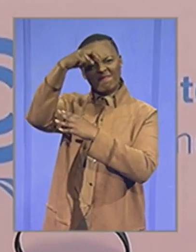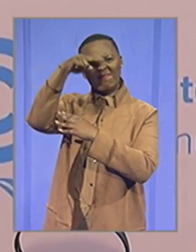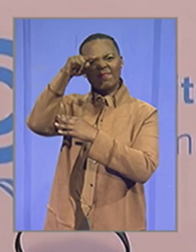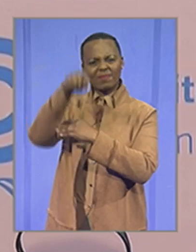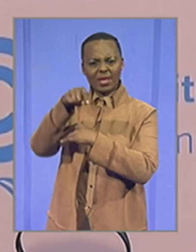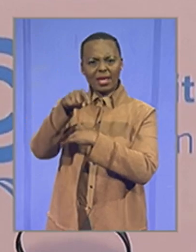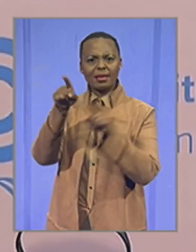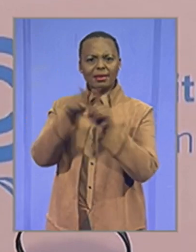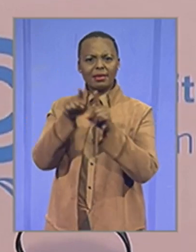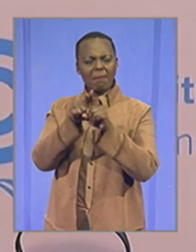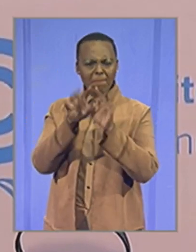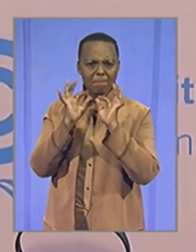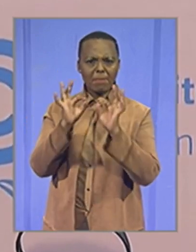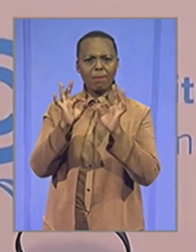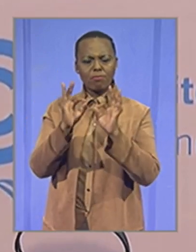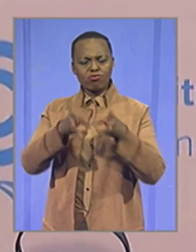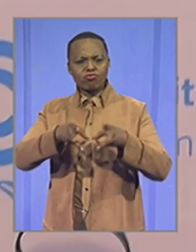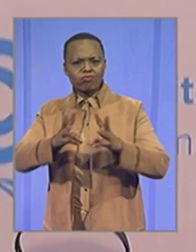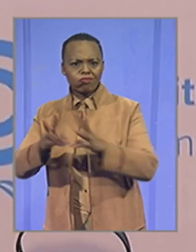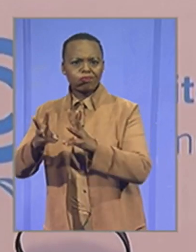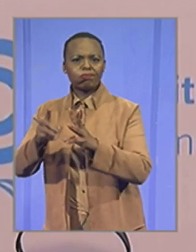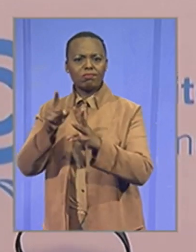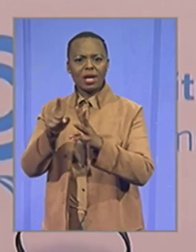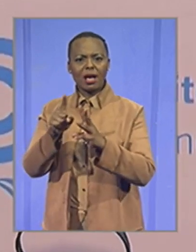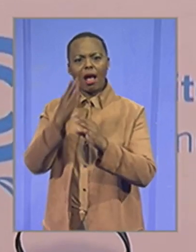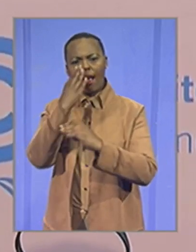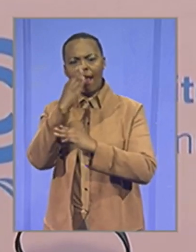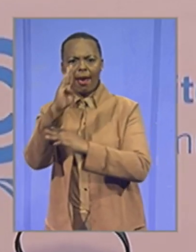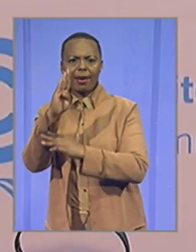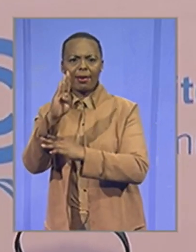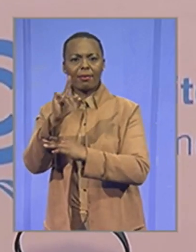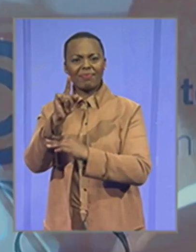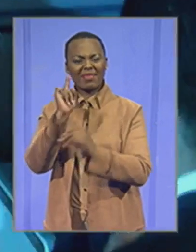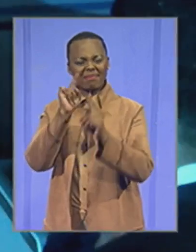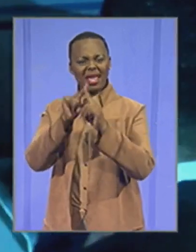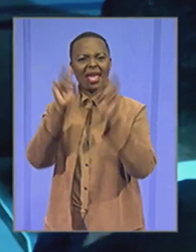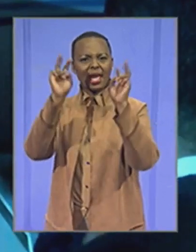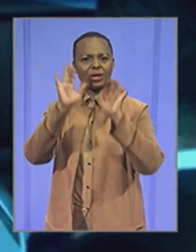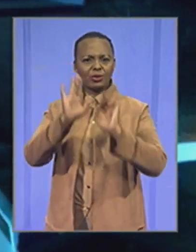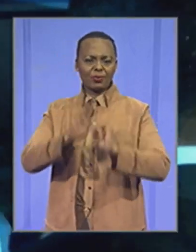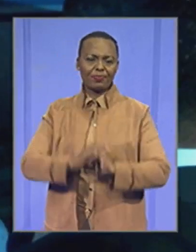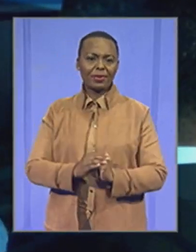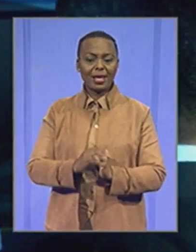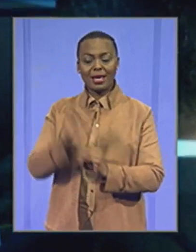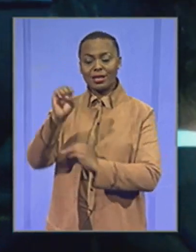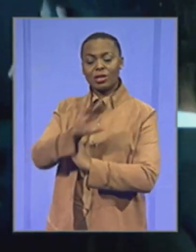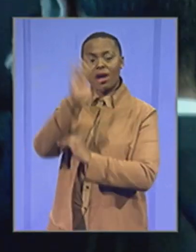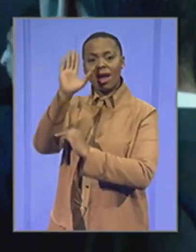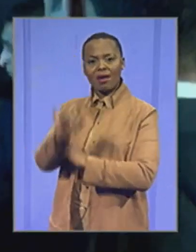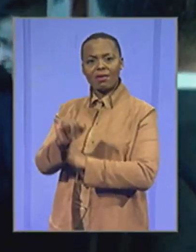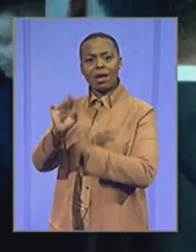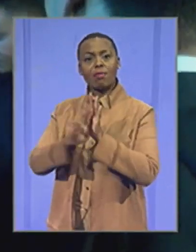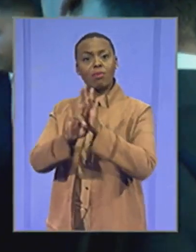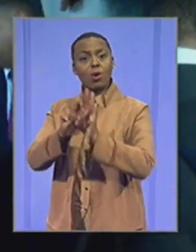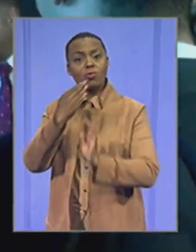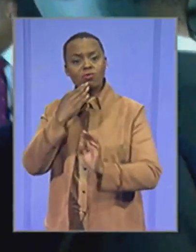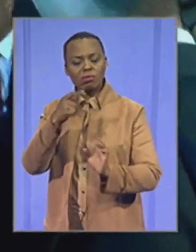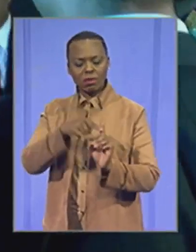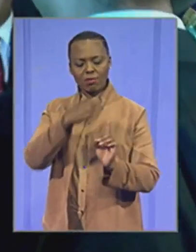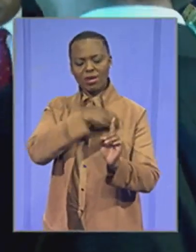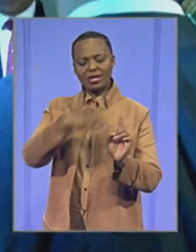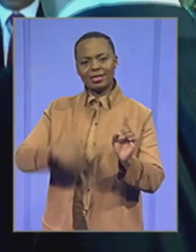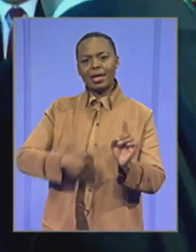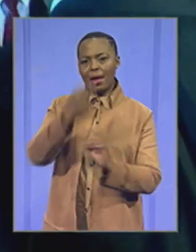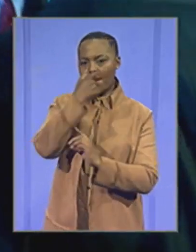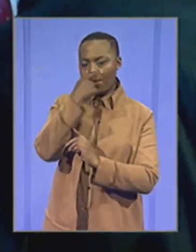and constructive attitude towards this. Afrika Borwa e emetše ke mopresidente Cyril